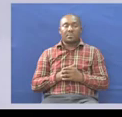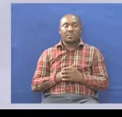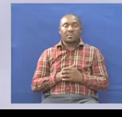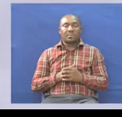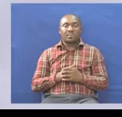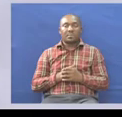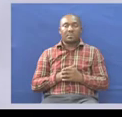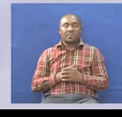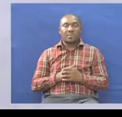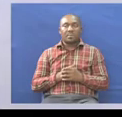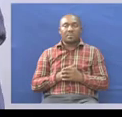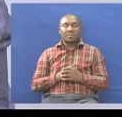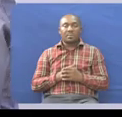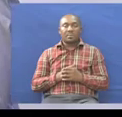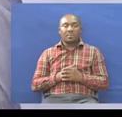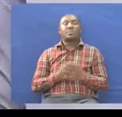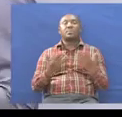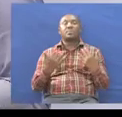10, 11.